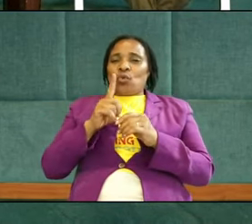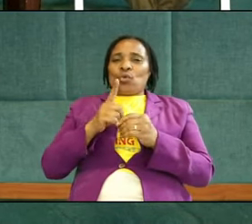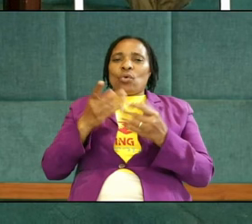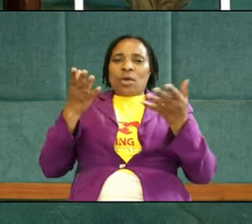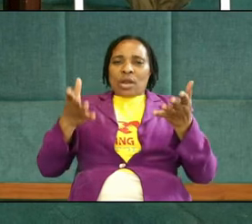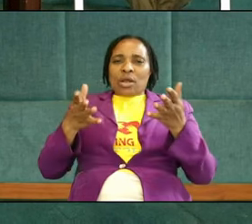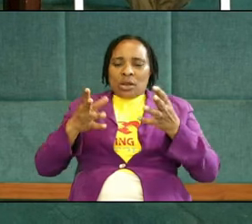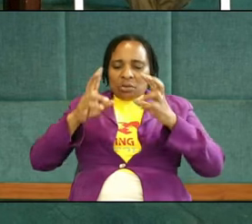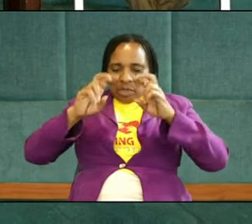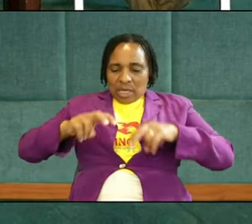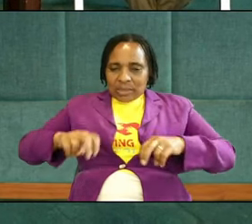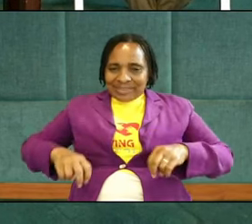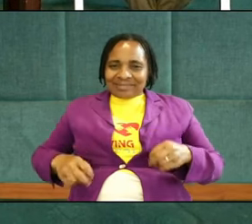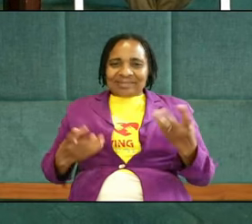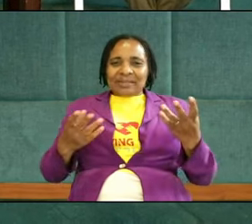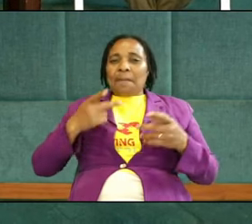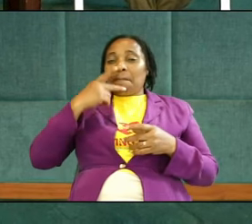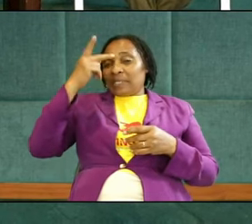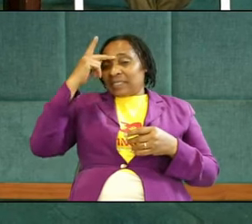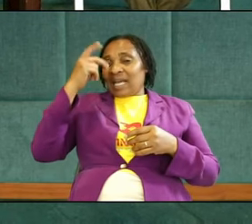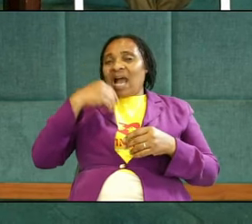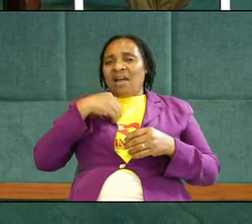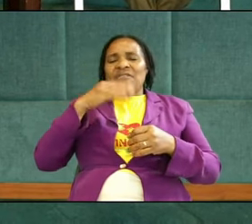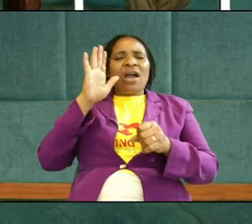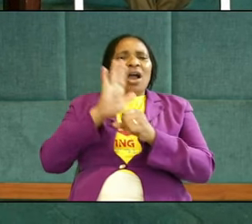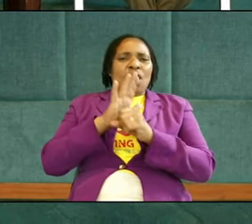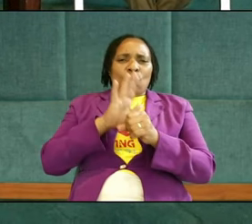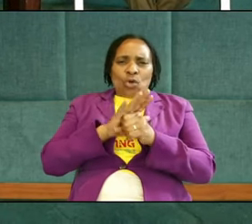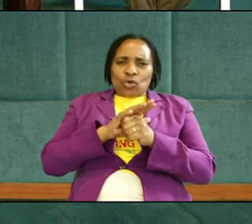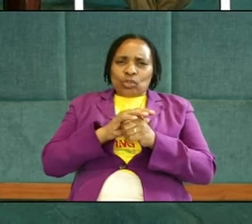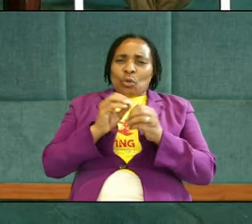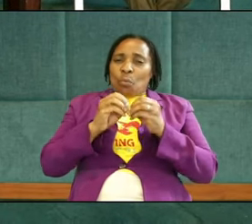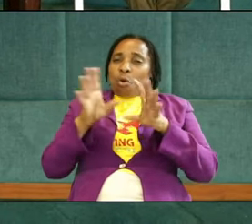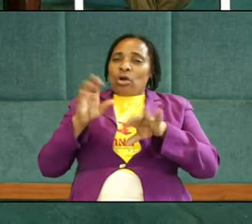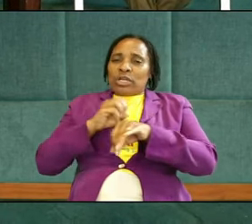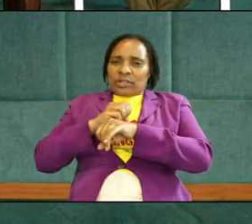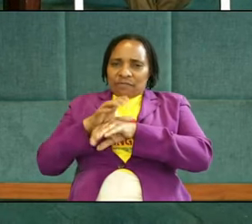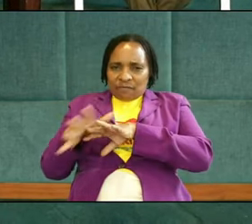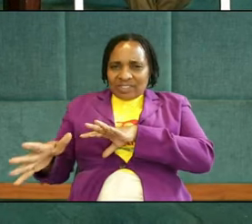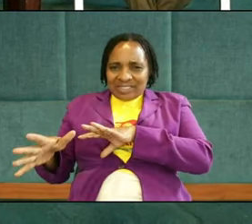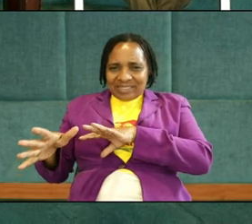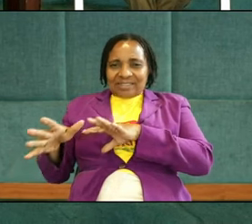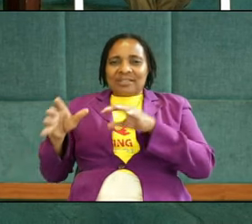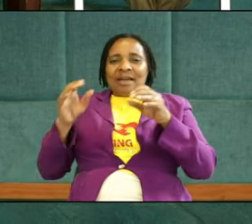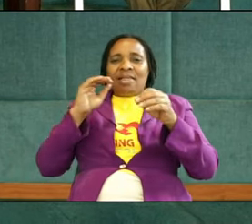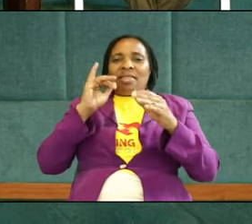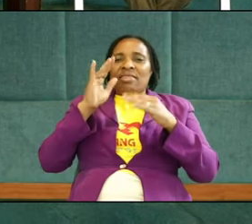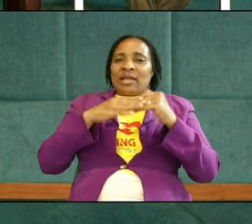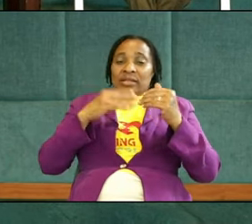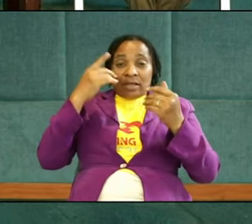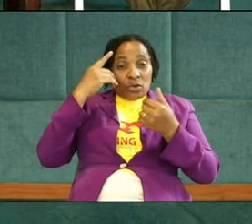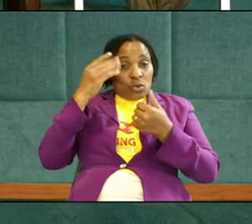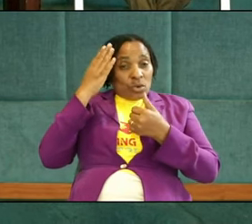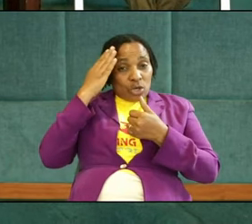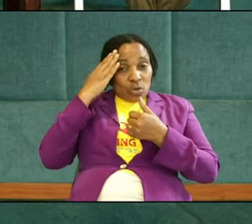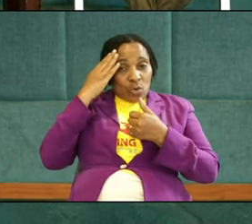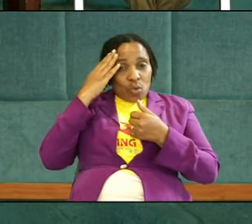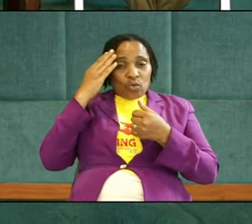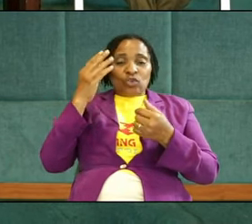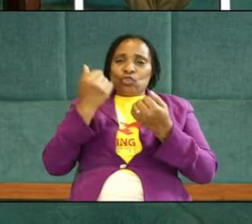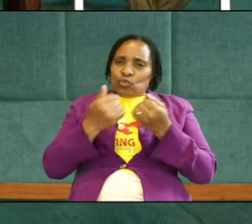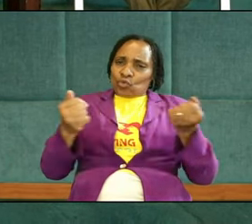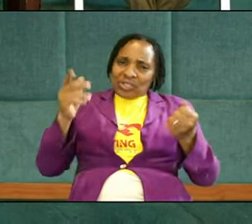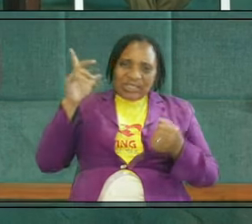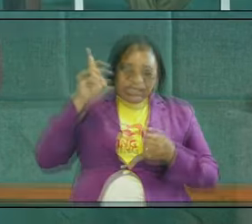current research suggests that parents have a lot more influence than they realize. Not only are their kids